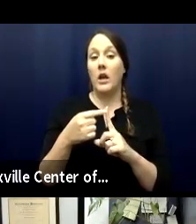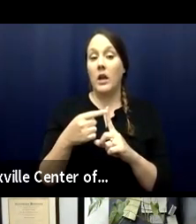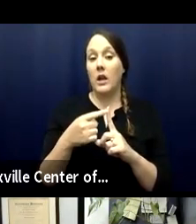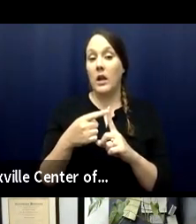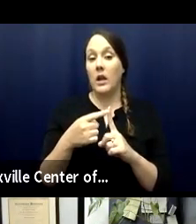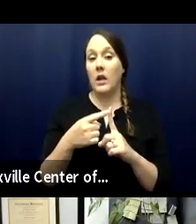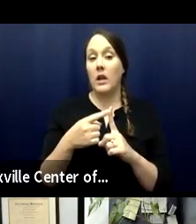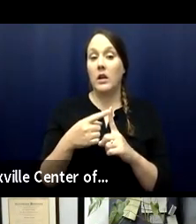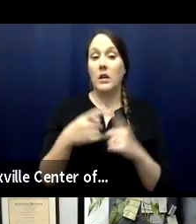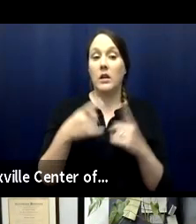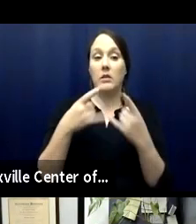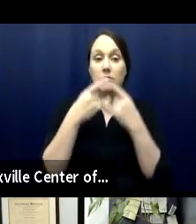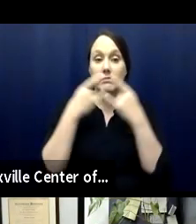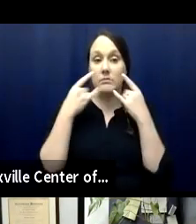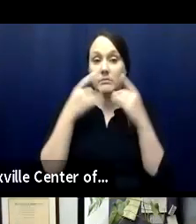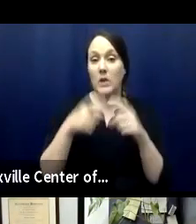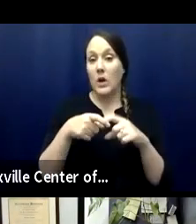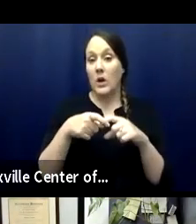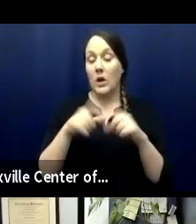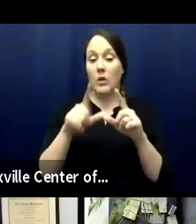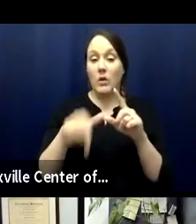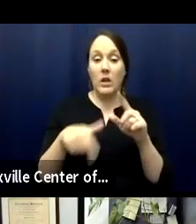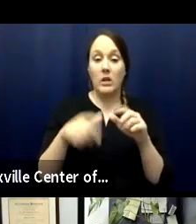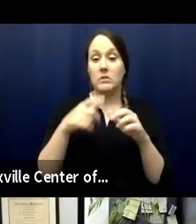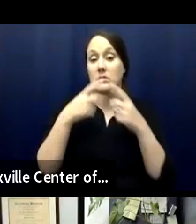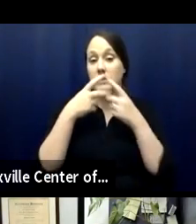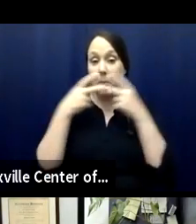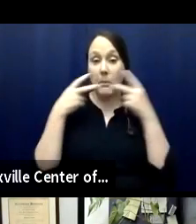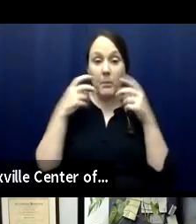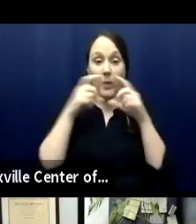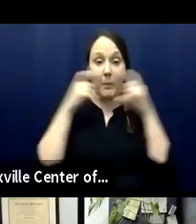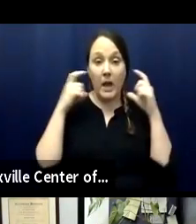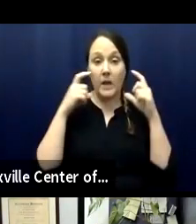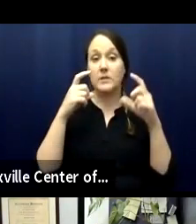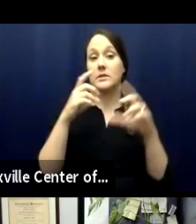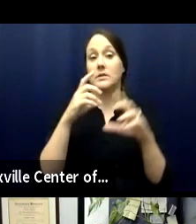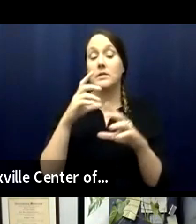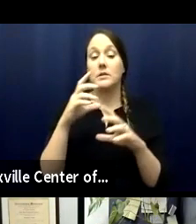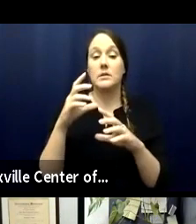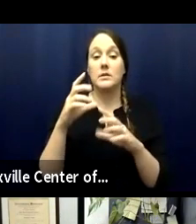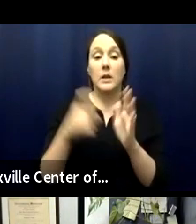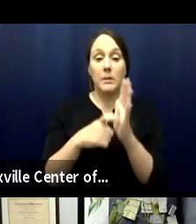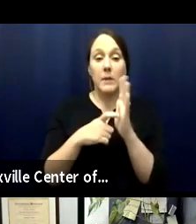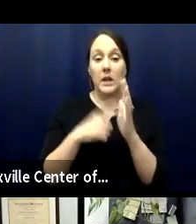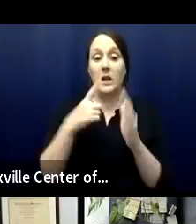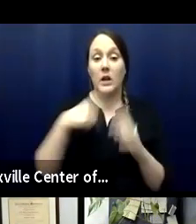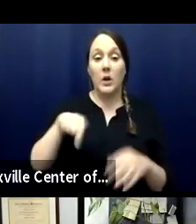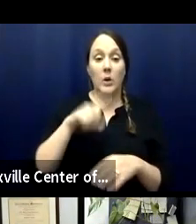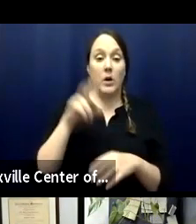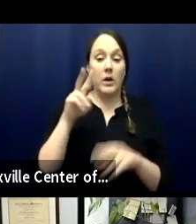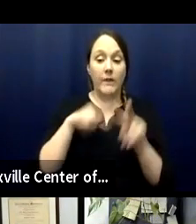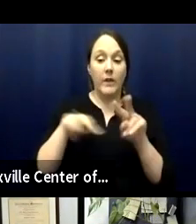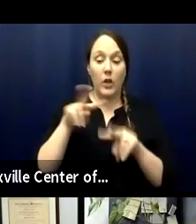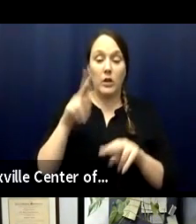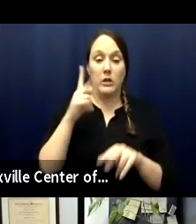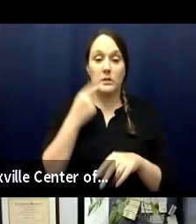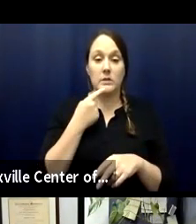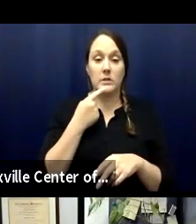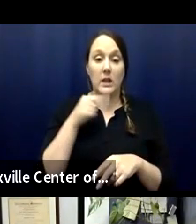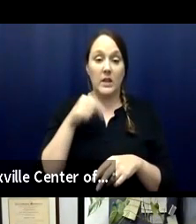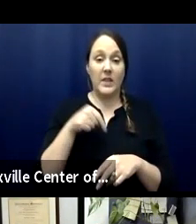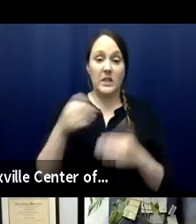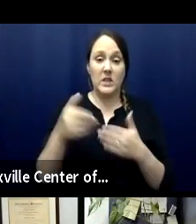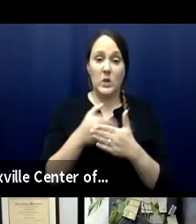remove the mask mandate. My staff and I have looked, and as we've all said, as we all know, this is a really